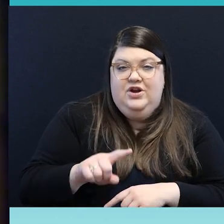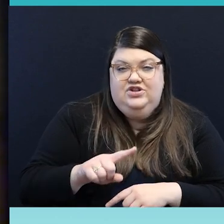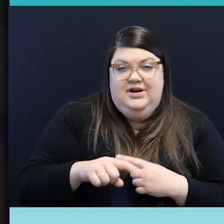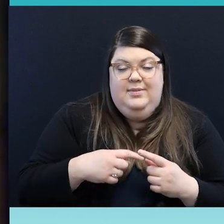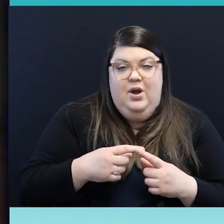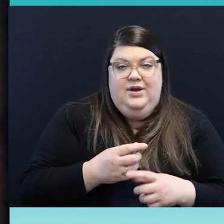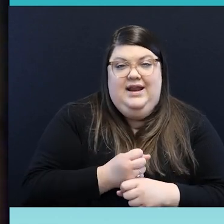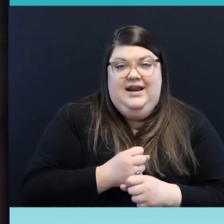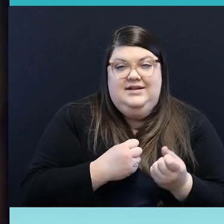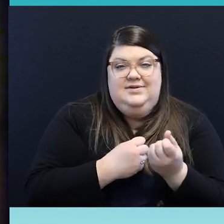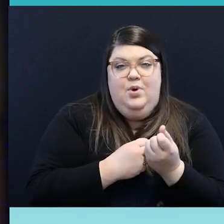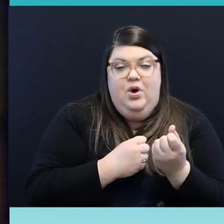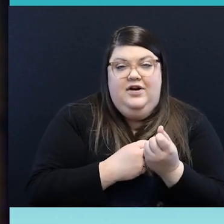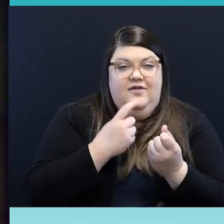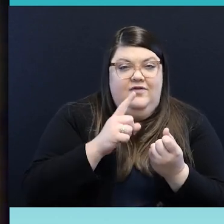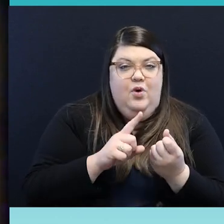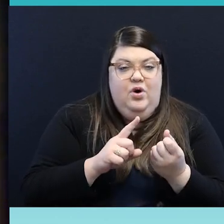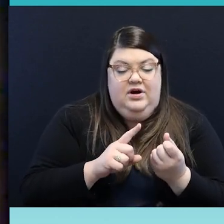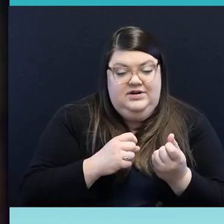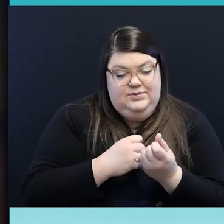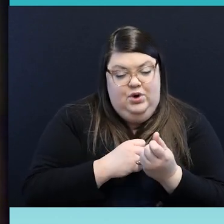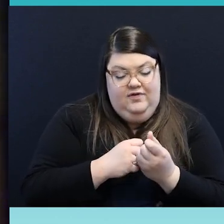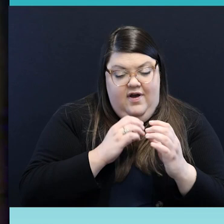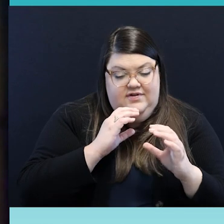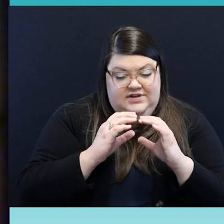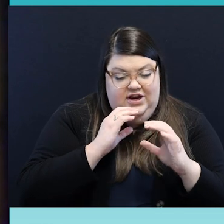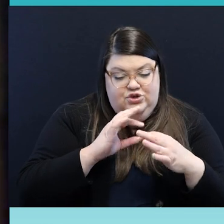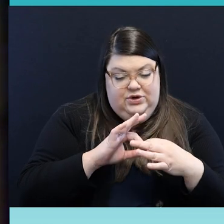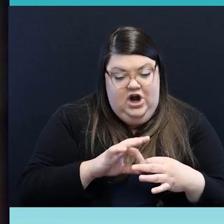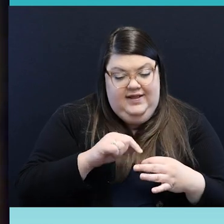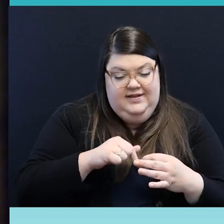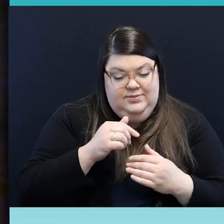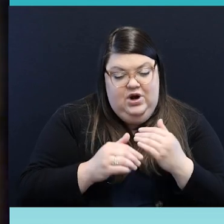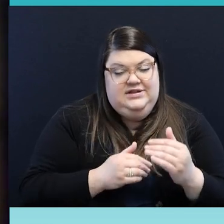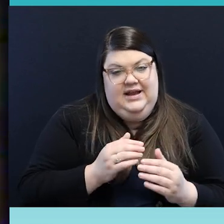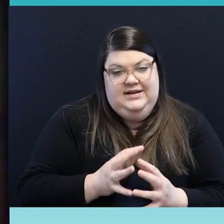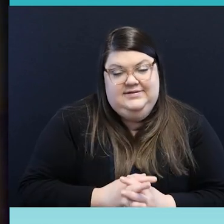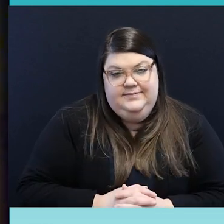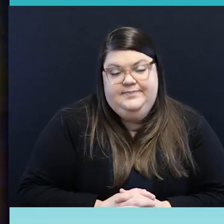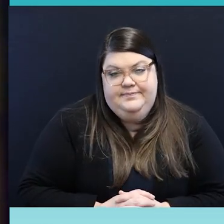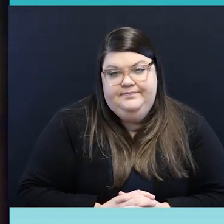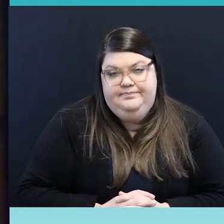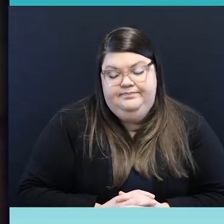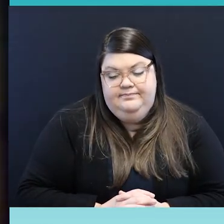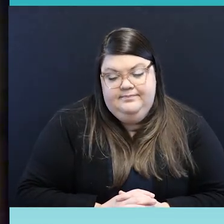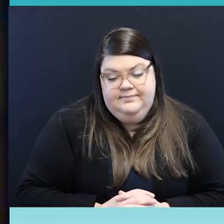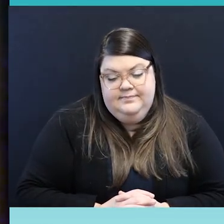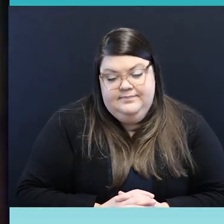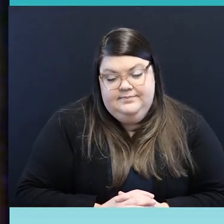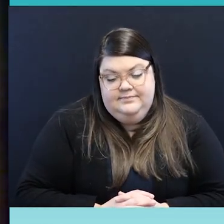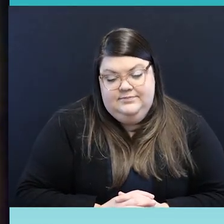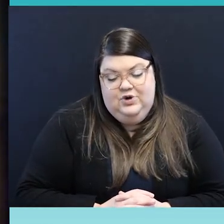for supportive conversations regarding this process and not feeling alone